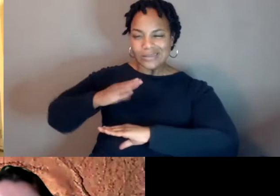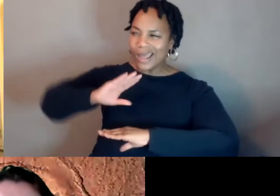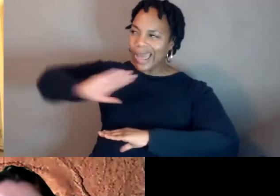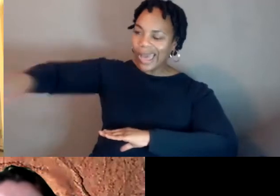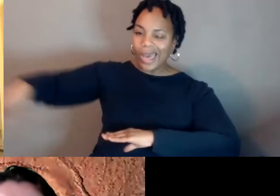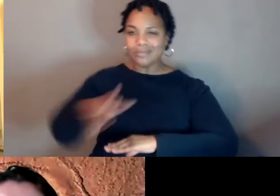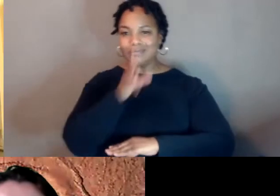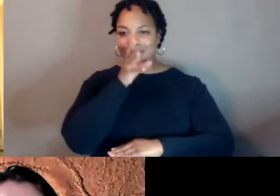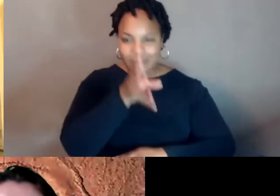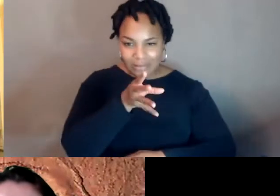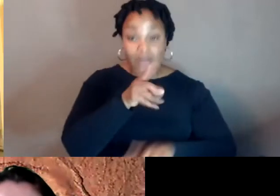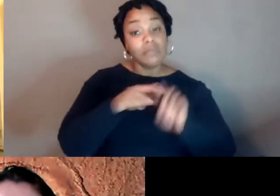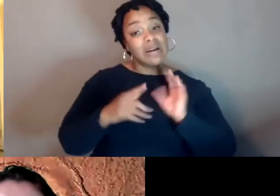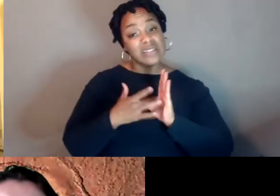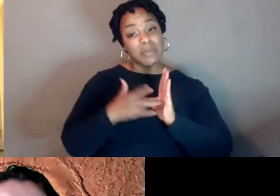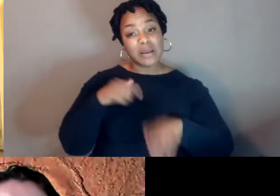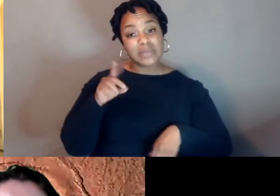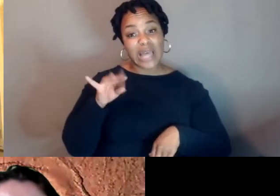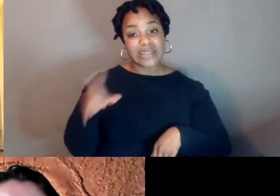think that's why